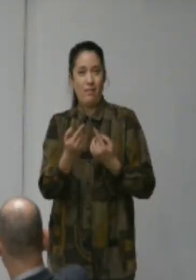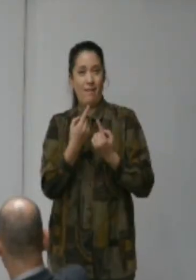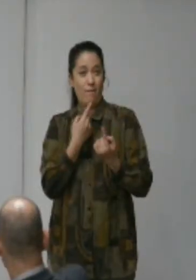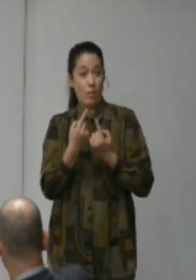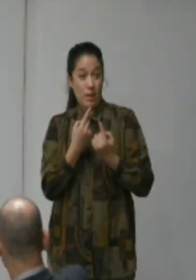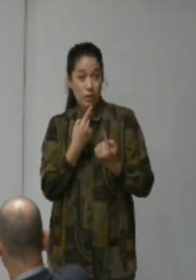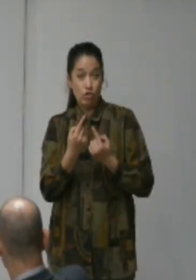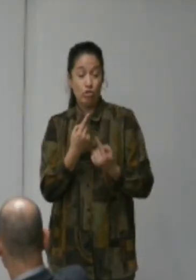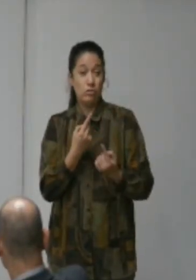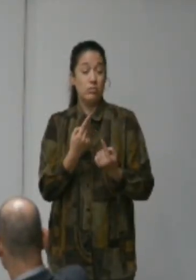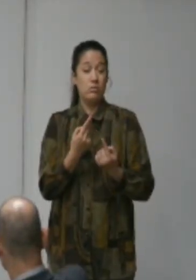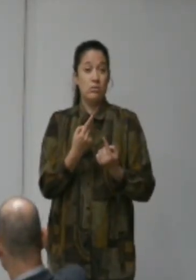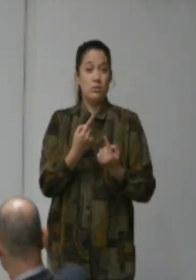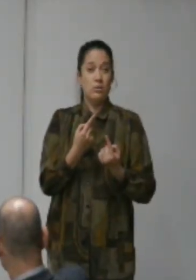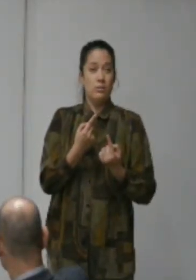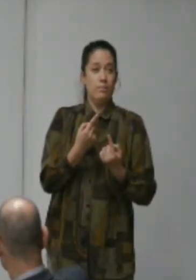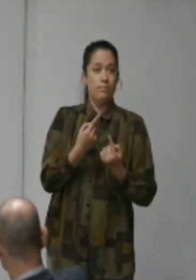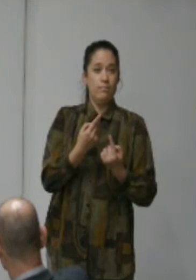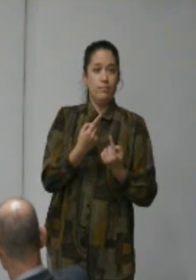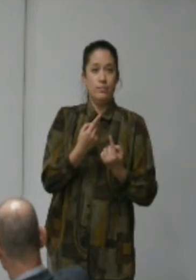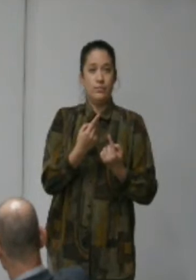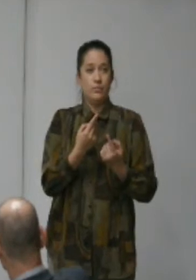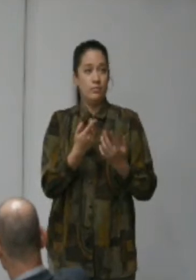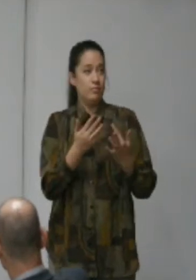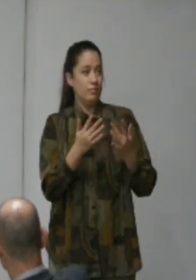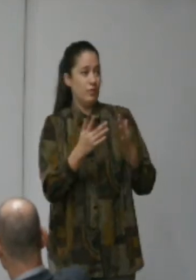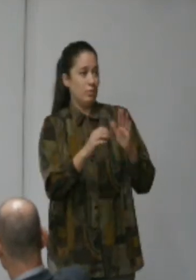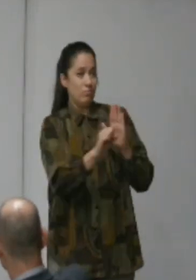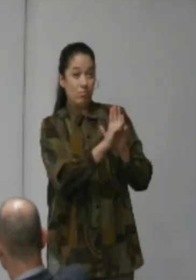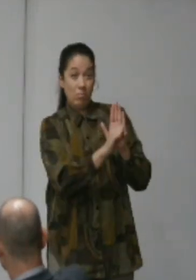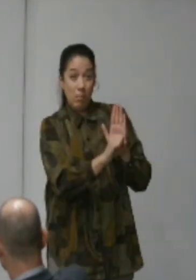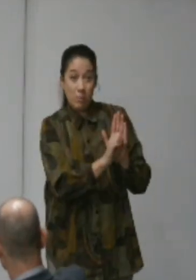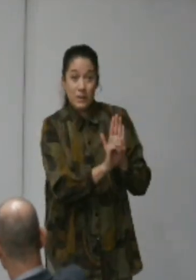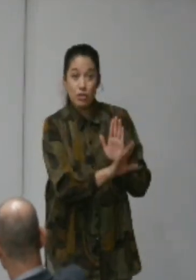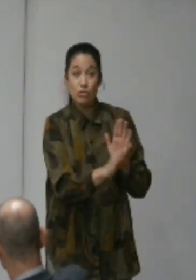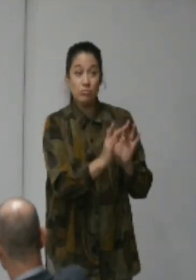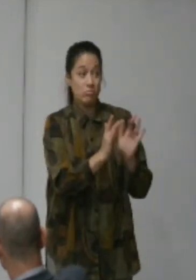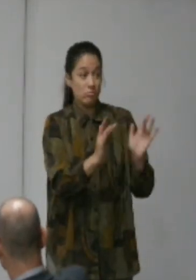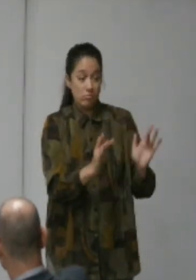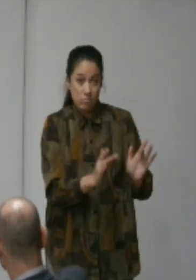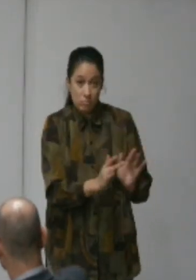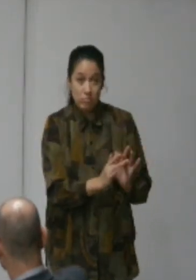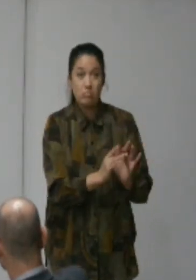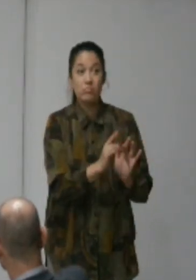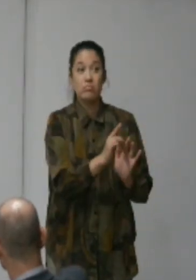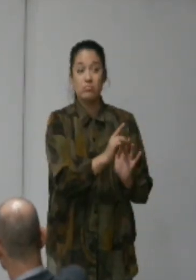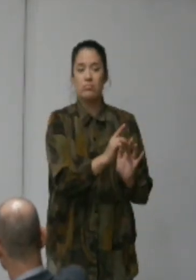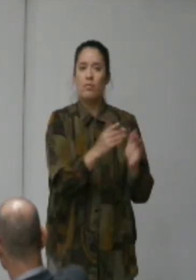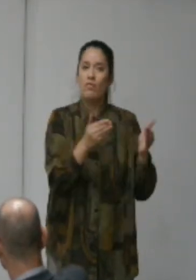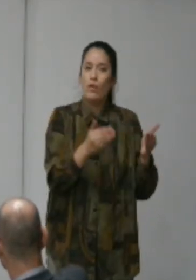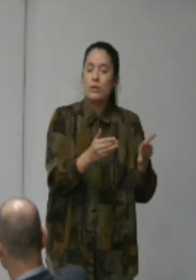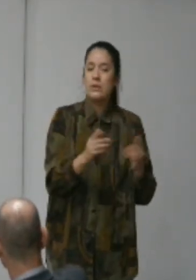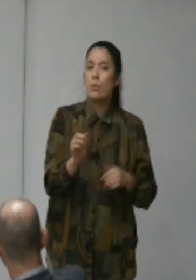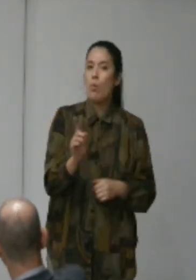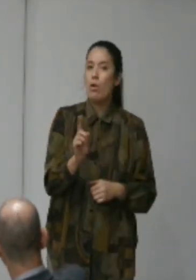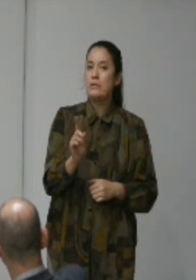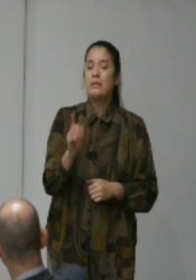around a lot of the figures that have been published around Black people's